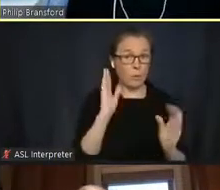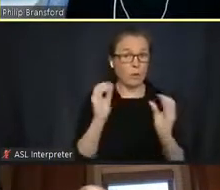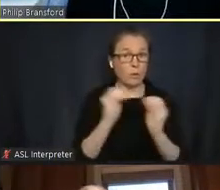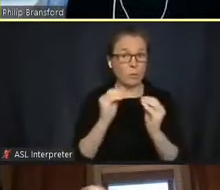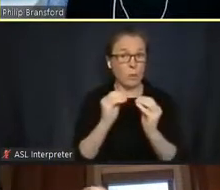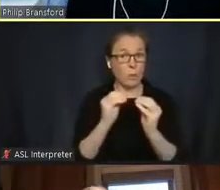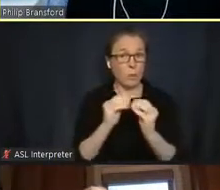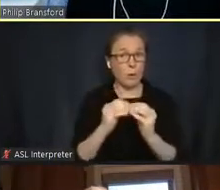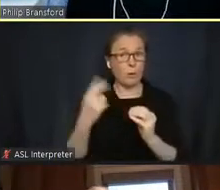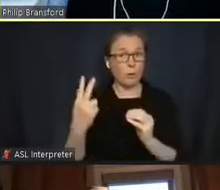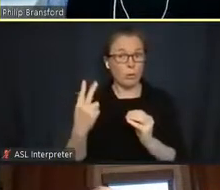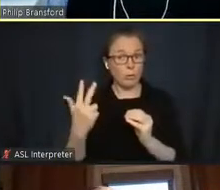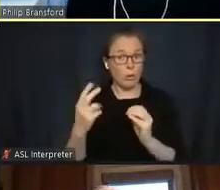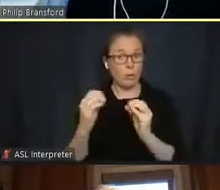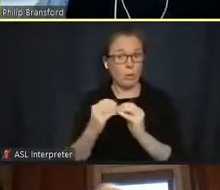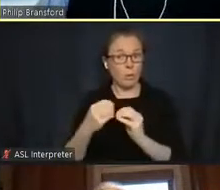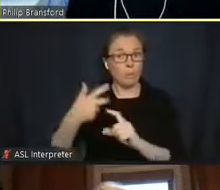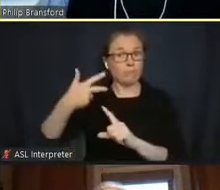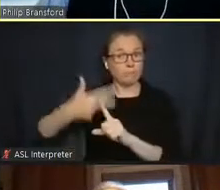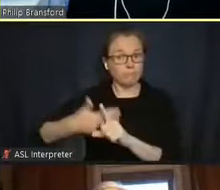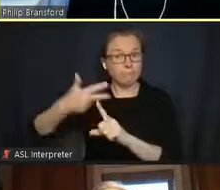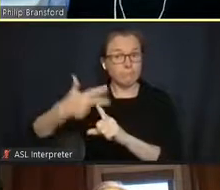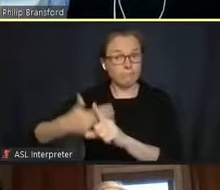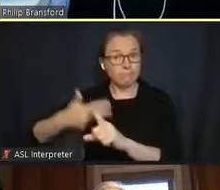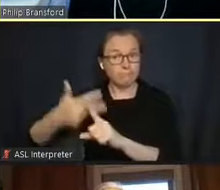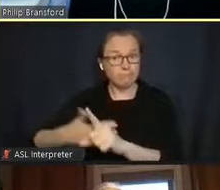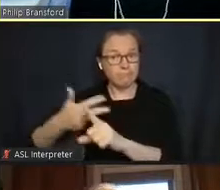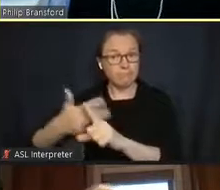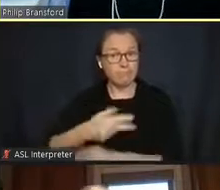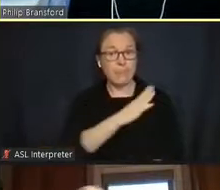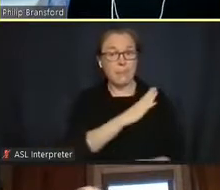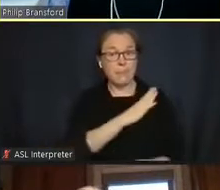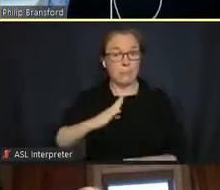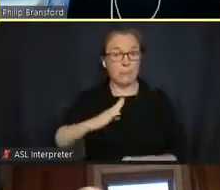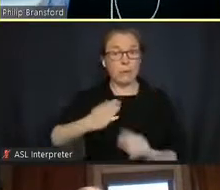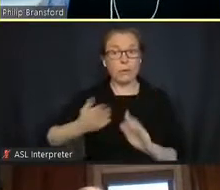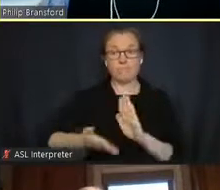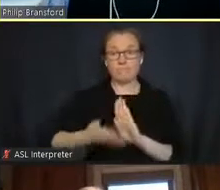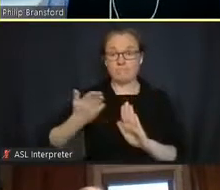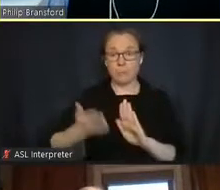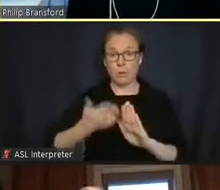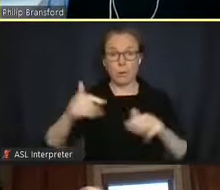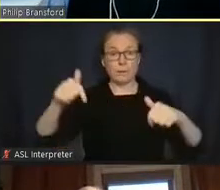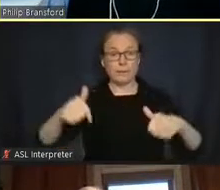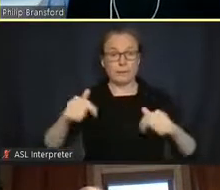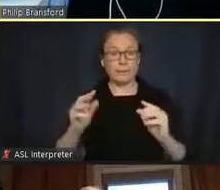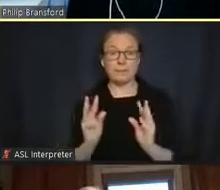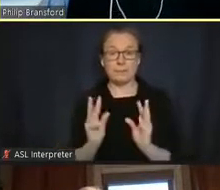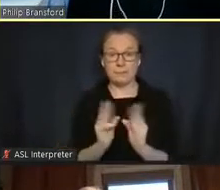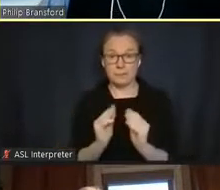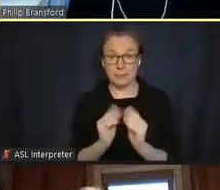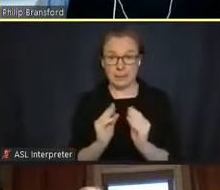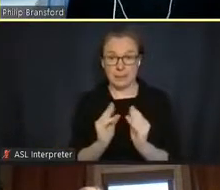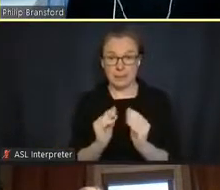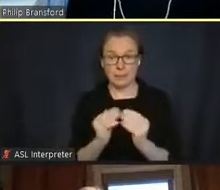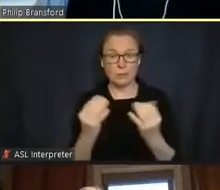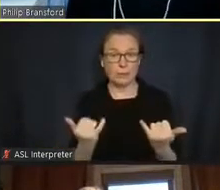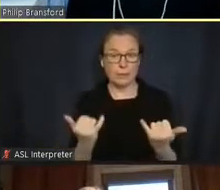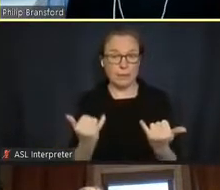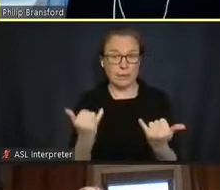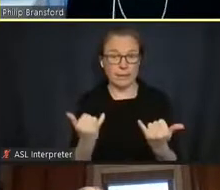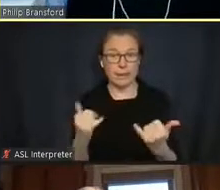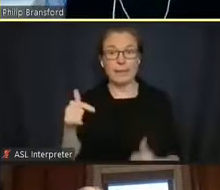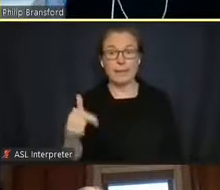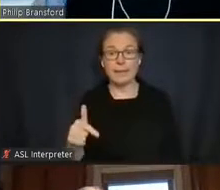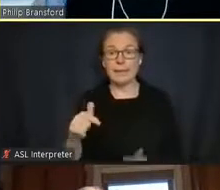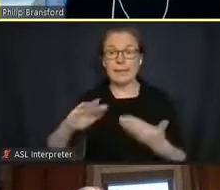hosted by your Washington County Board of County Commissioners. And this town hall